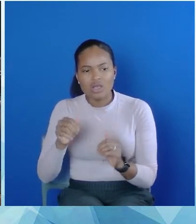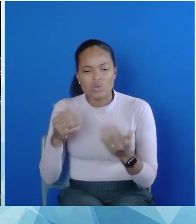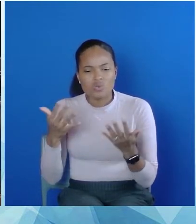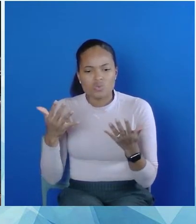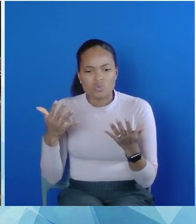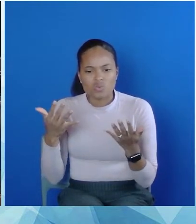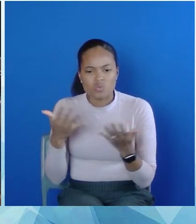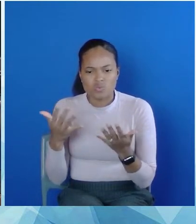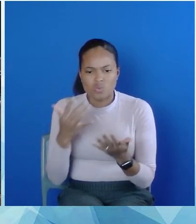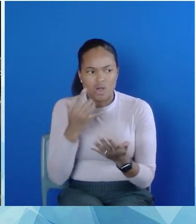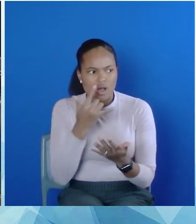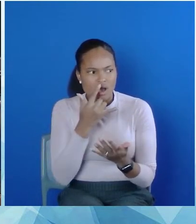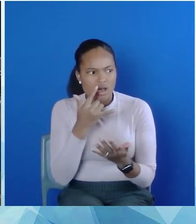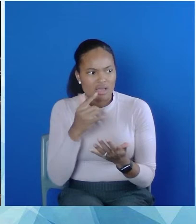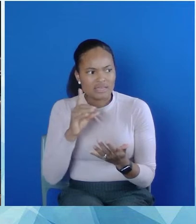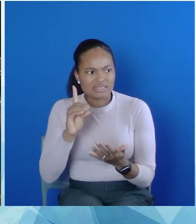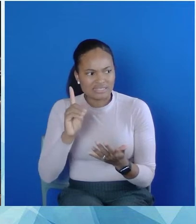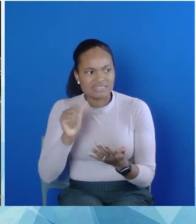like?